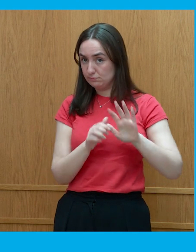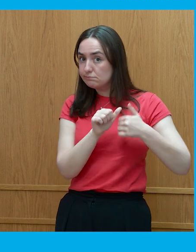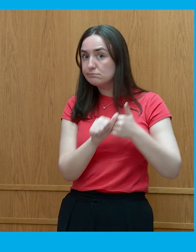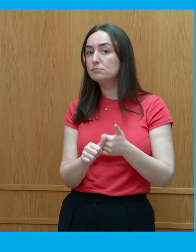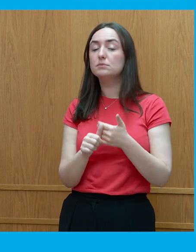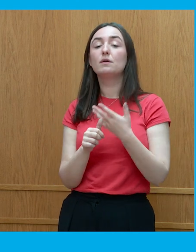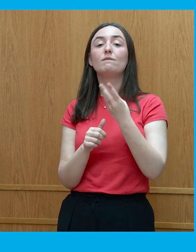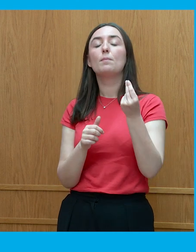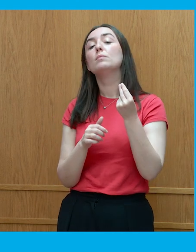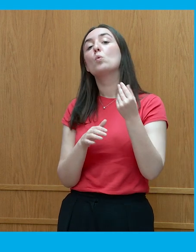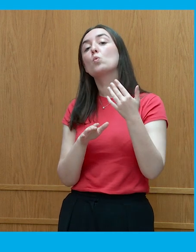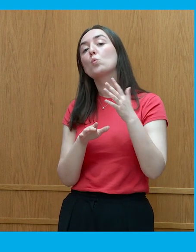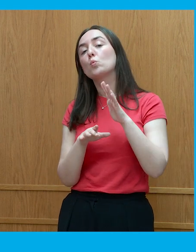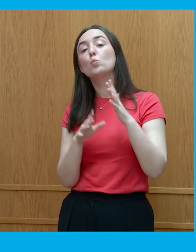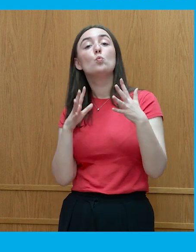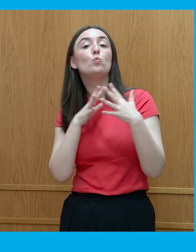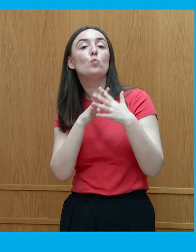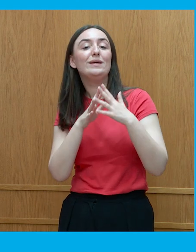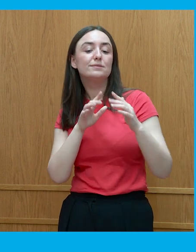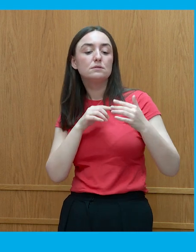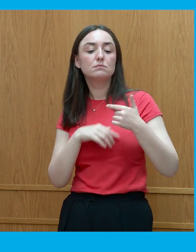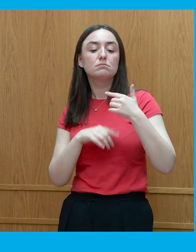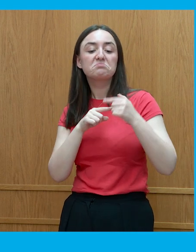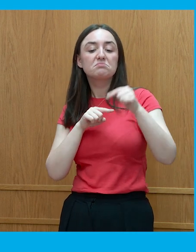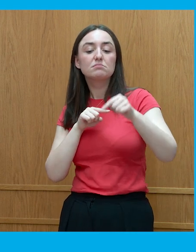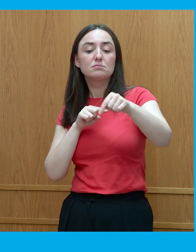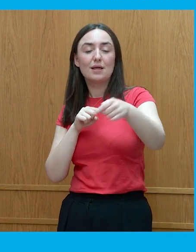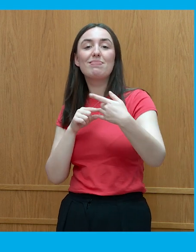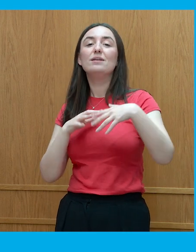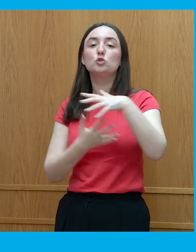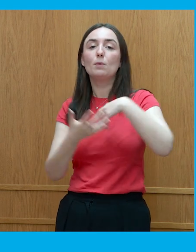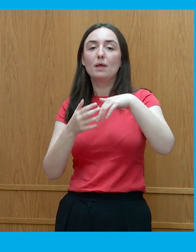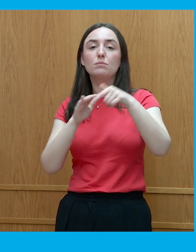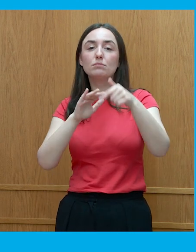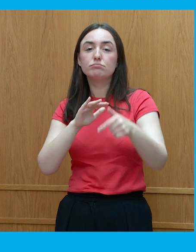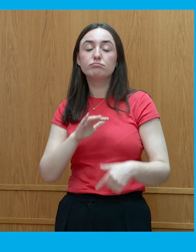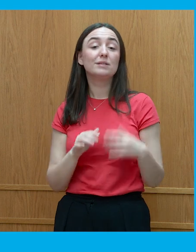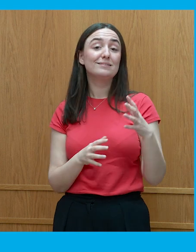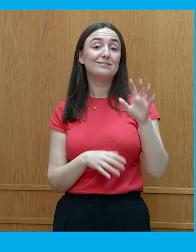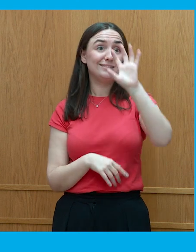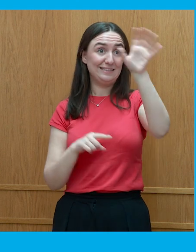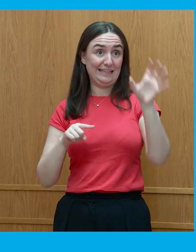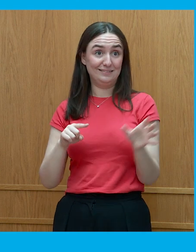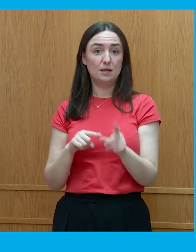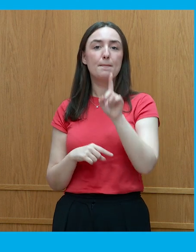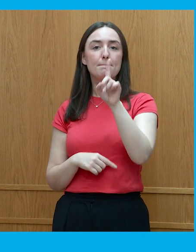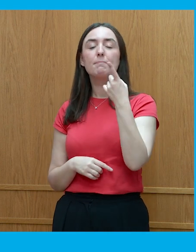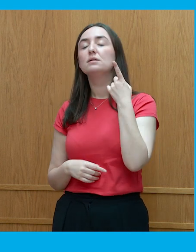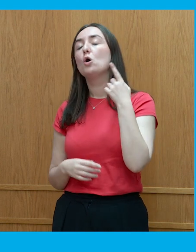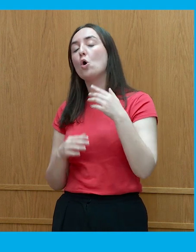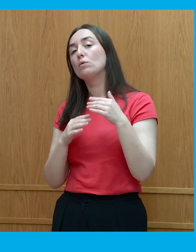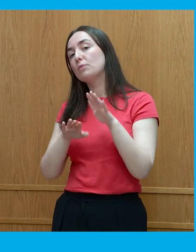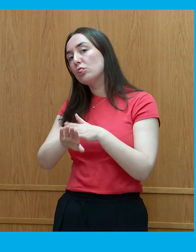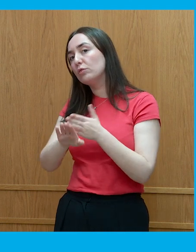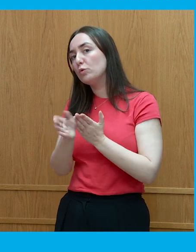by weeks of gestation and everything, it starts to get complex when you get down to the state level. But it looks like what will happen over time